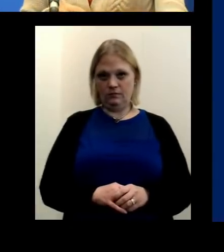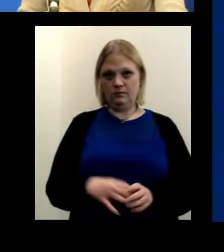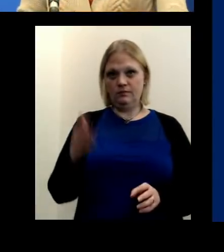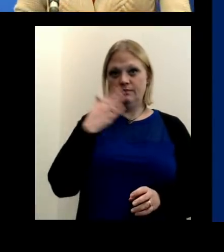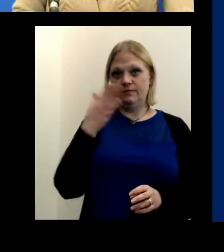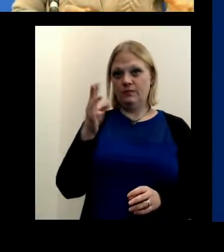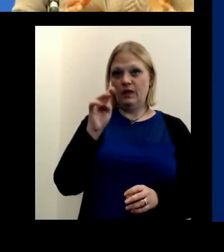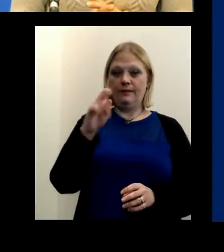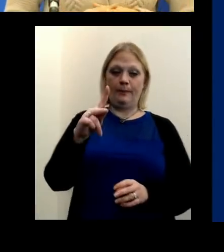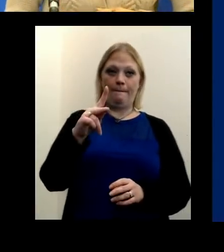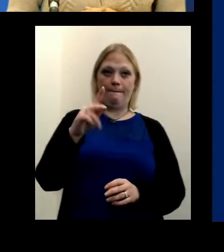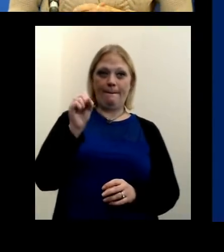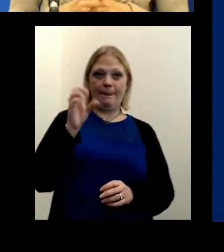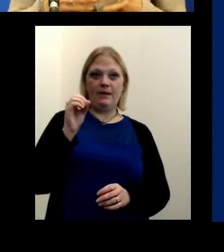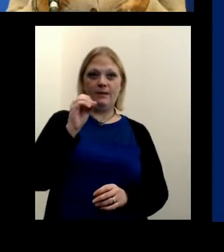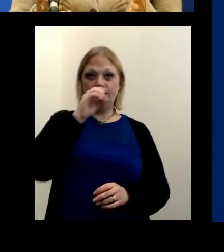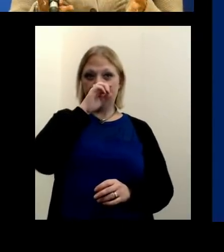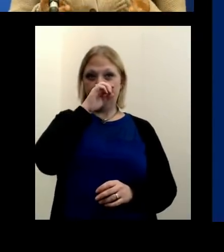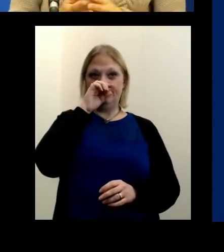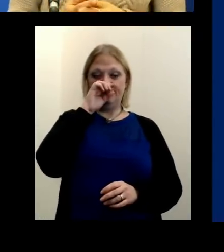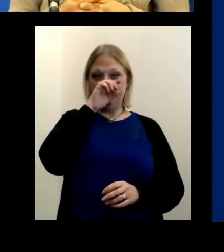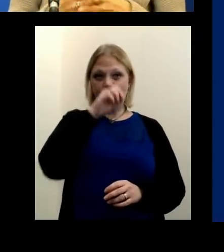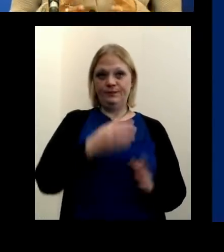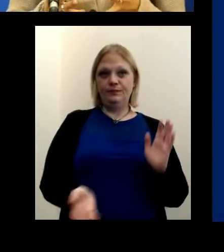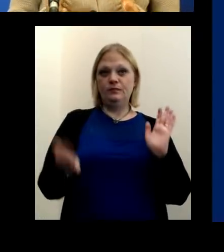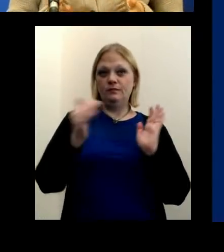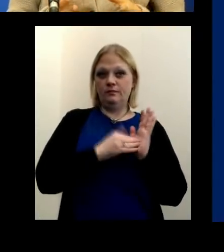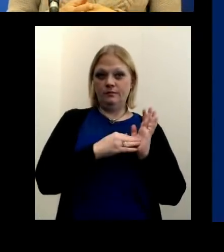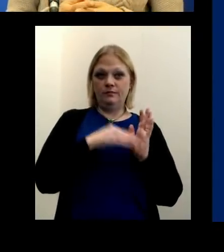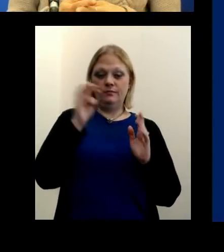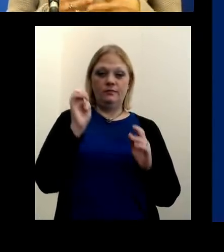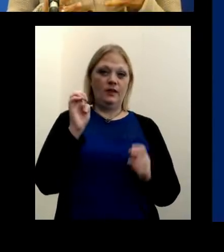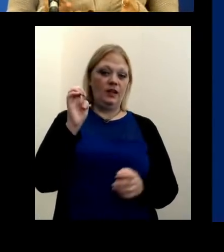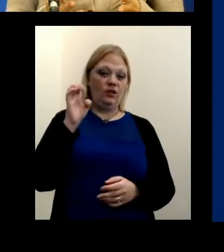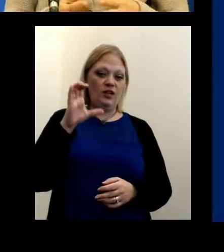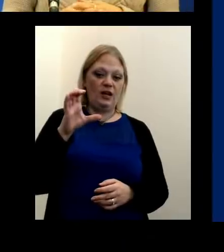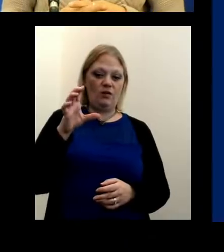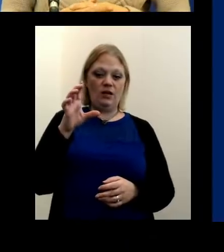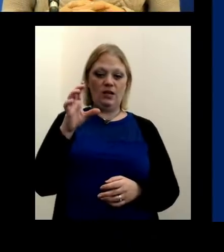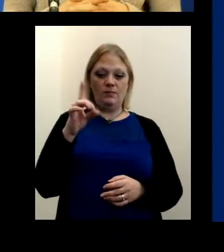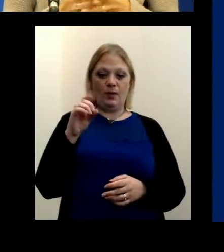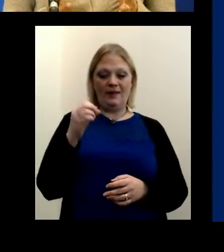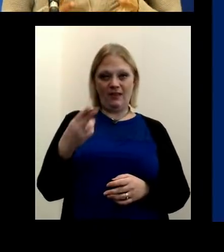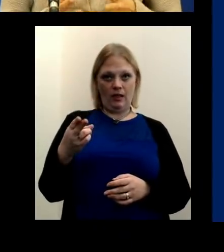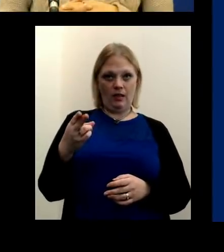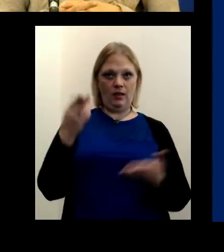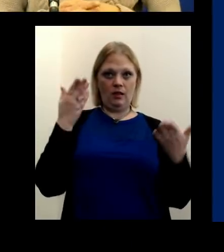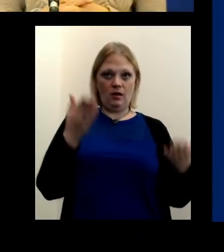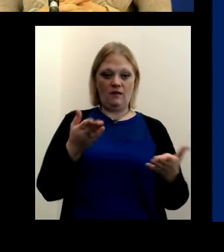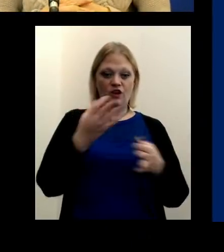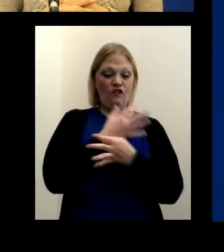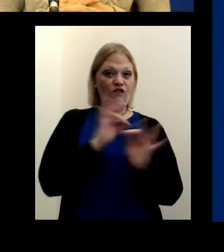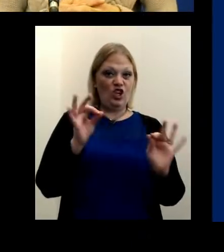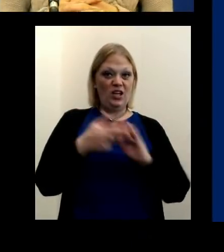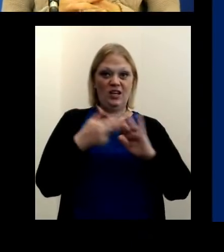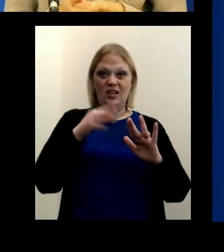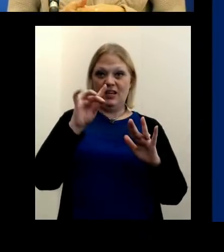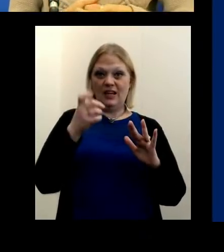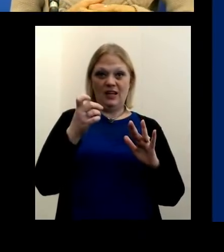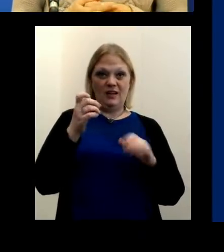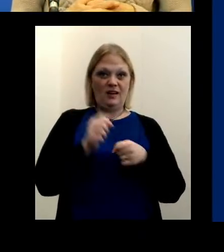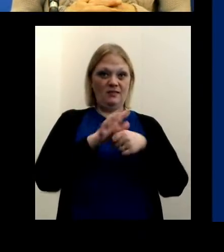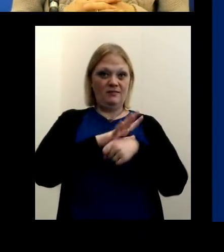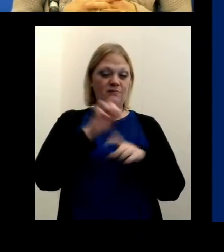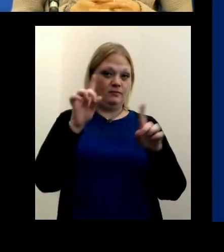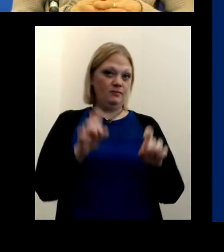Thank you, Mark. So again, Erie County Health Department is offering free diagnostic COVID-19